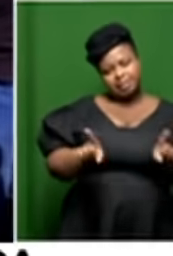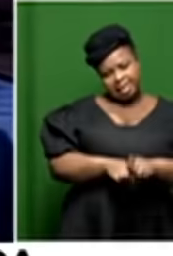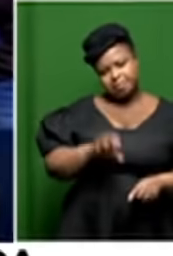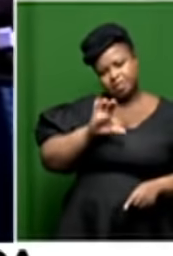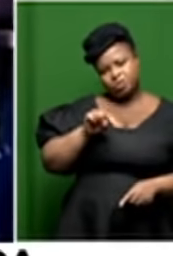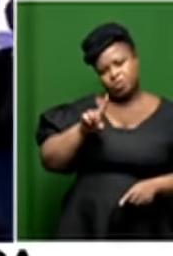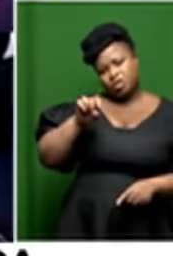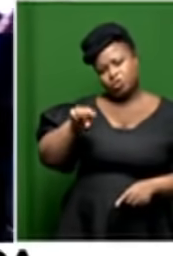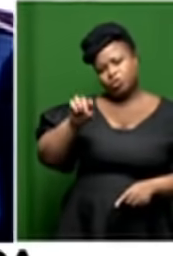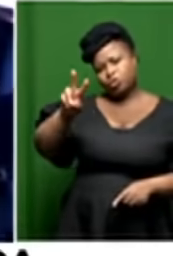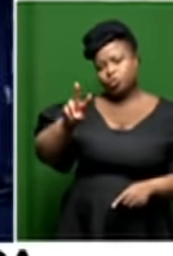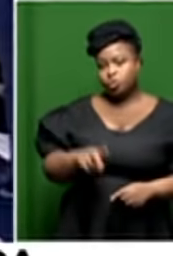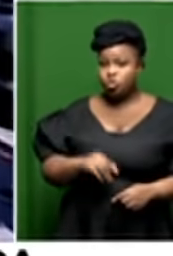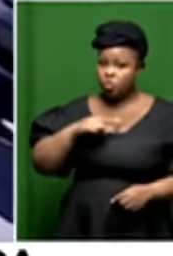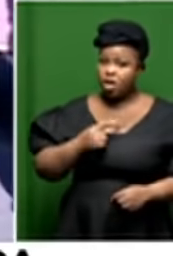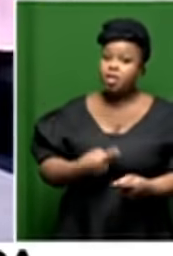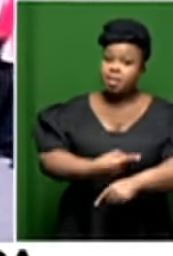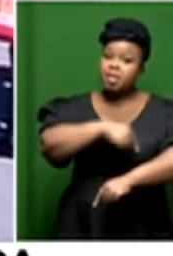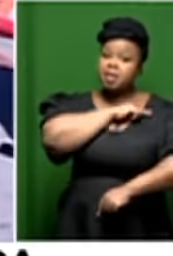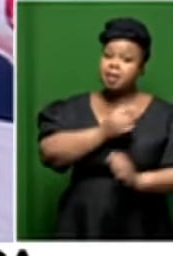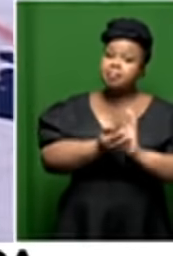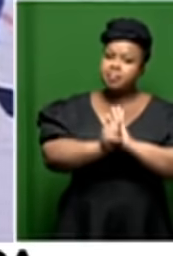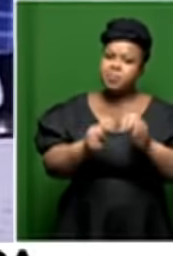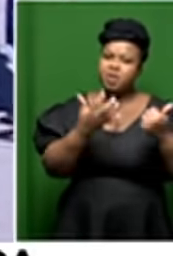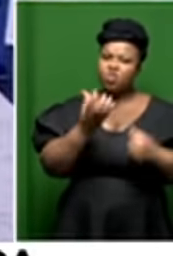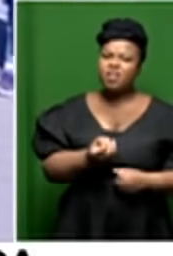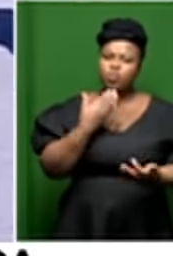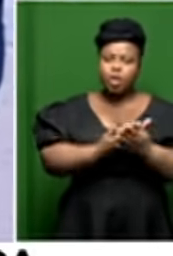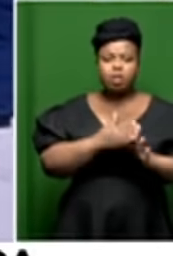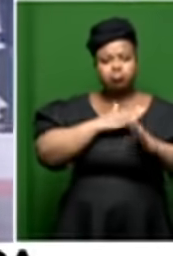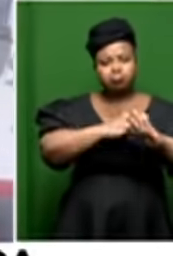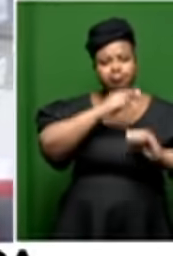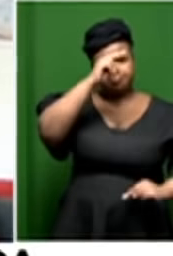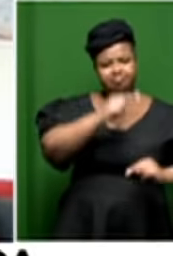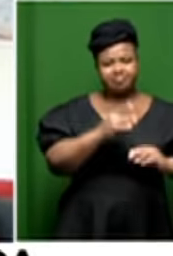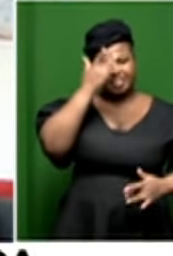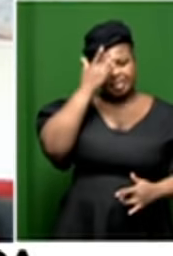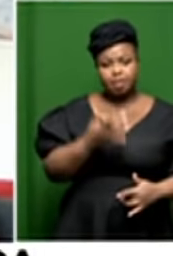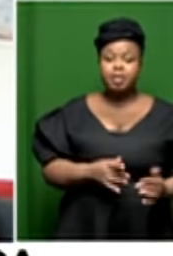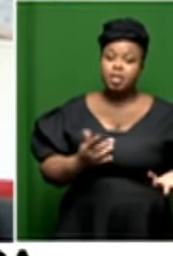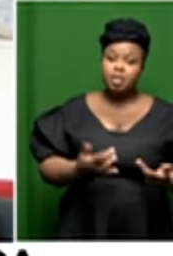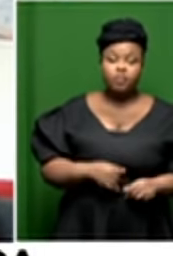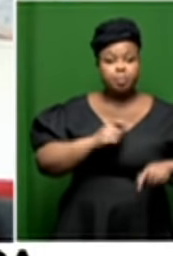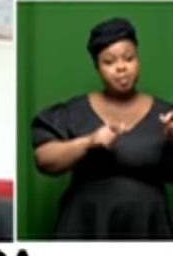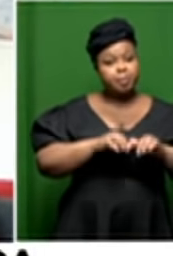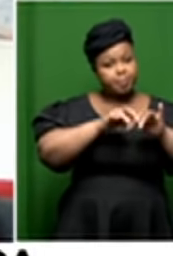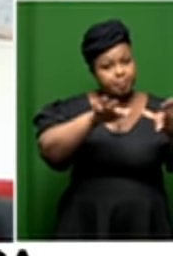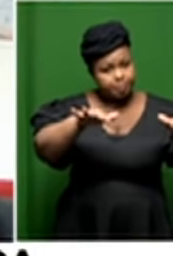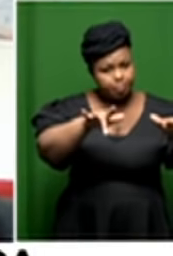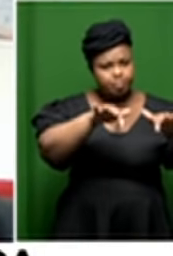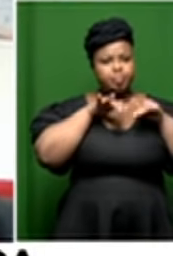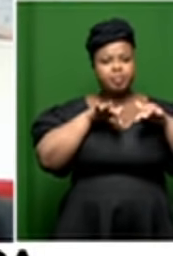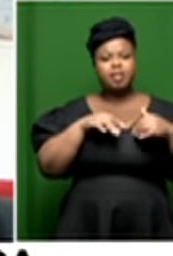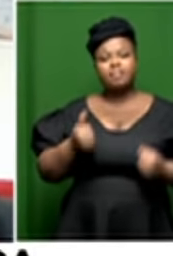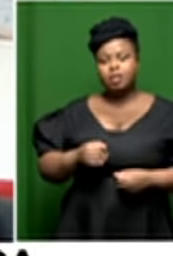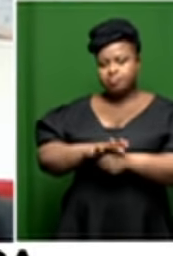C.1.2. They are the most powerful tool that we have to reduce the number of infections. And it is only by reducing the number of infections that we will reduce